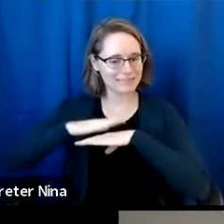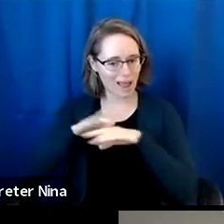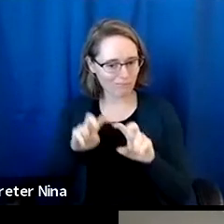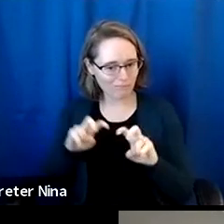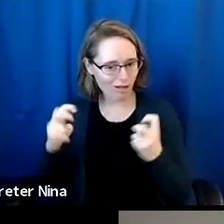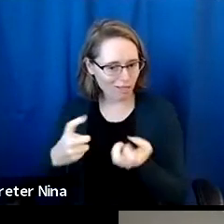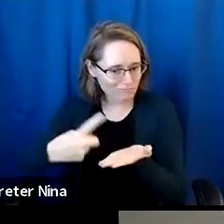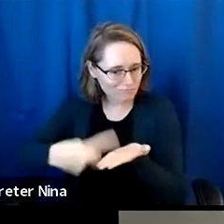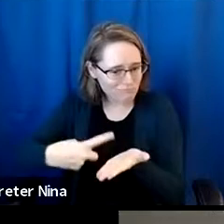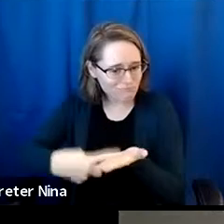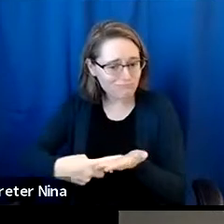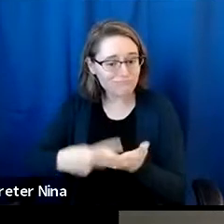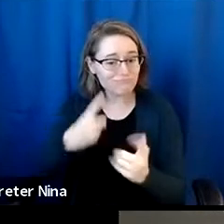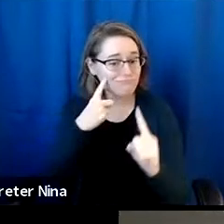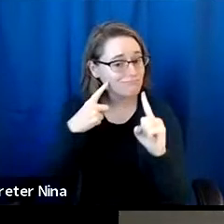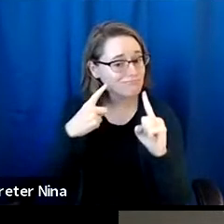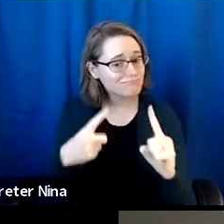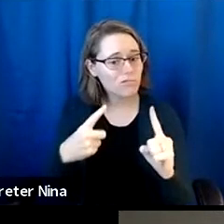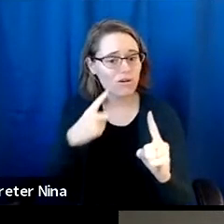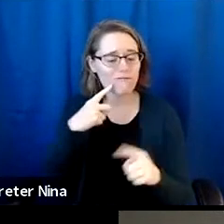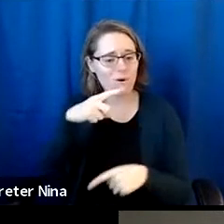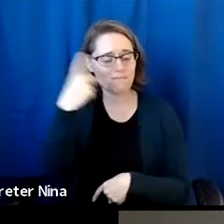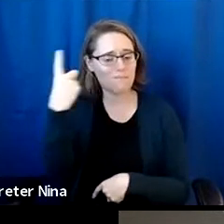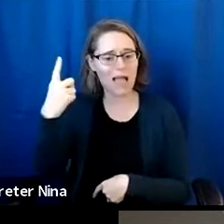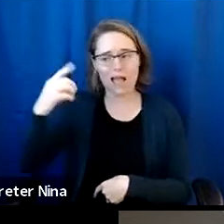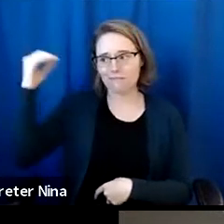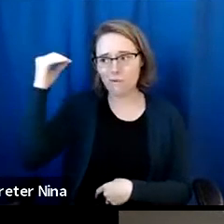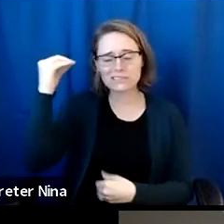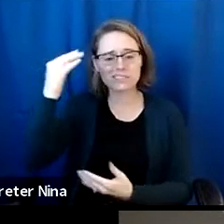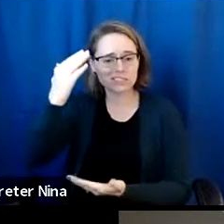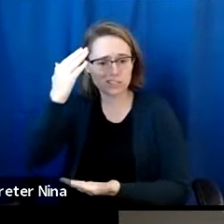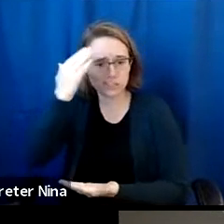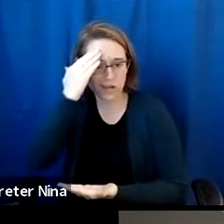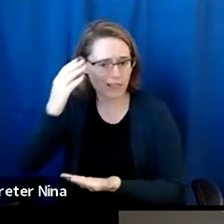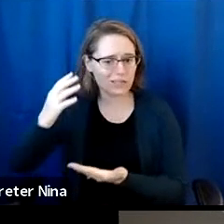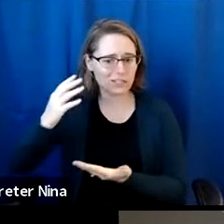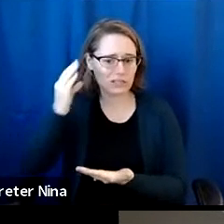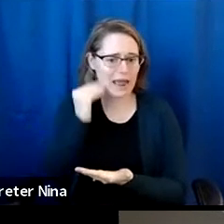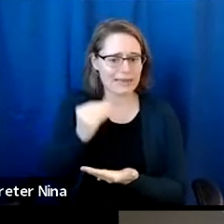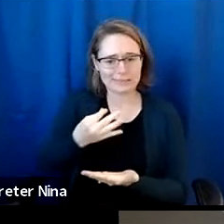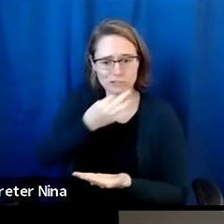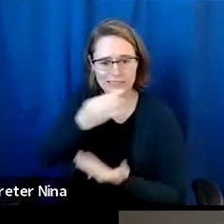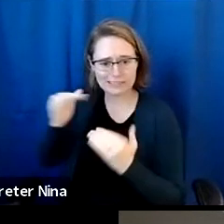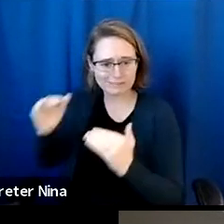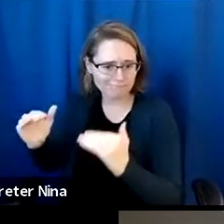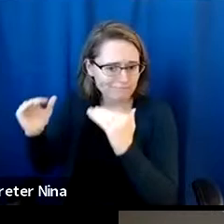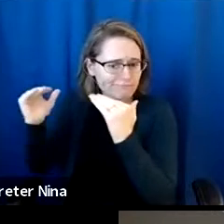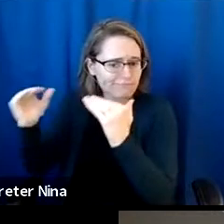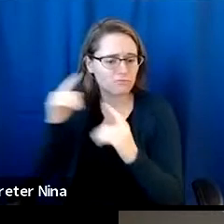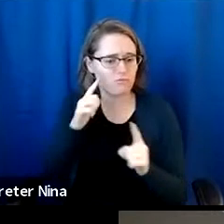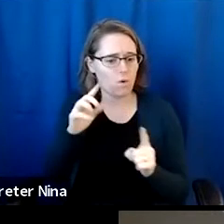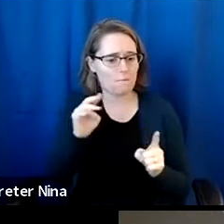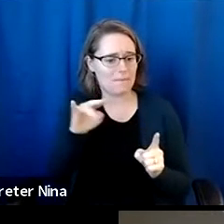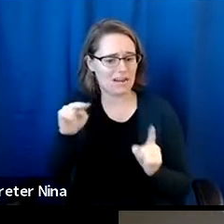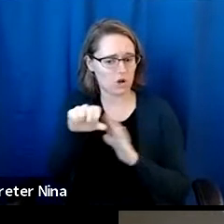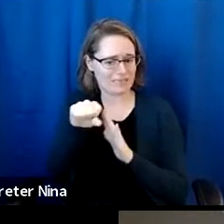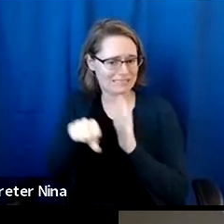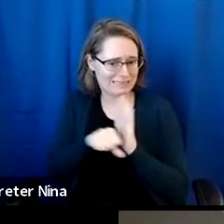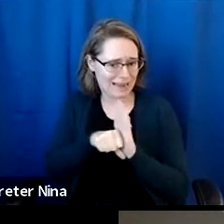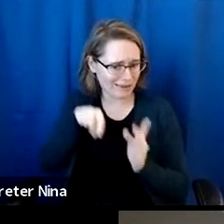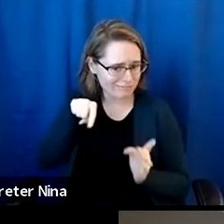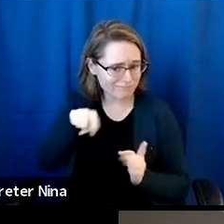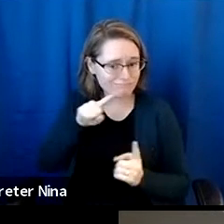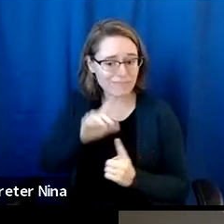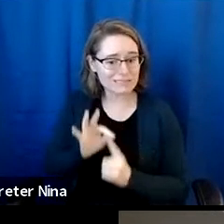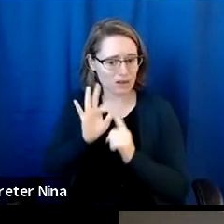platform designed to elevate Black voices, knowledge, and expertise within Minnesota State, with special attention